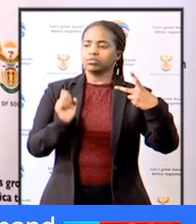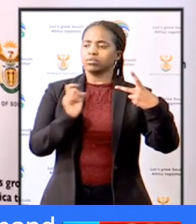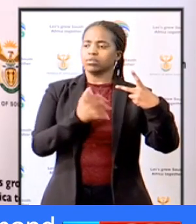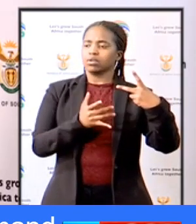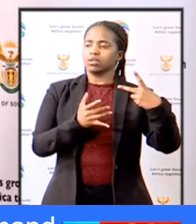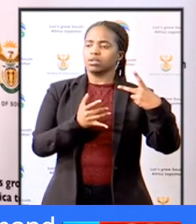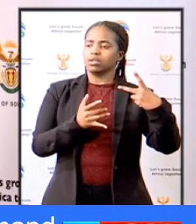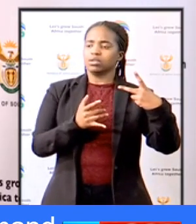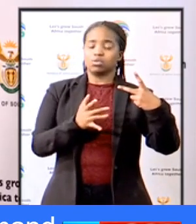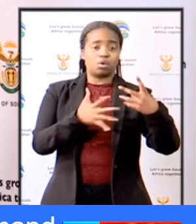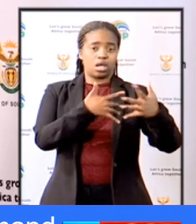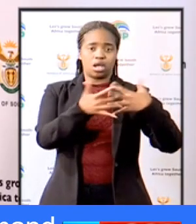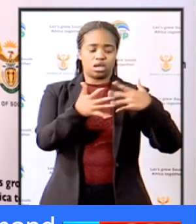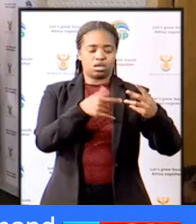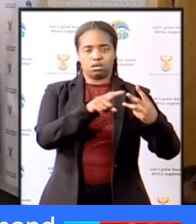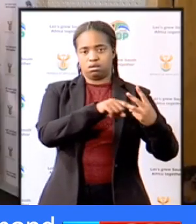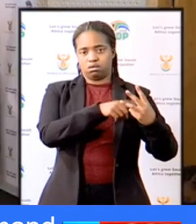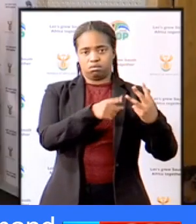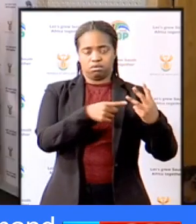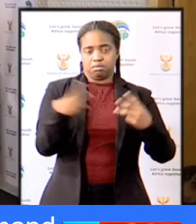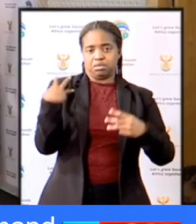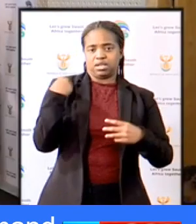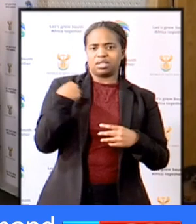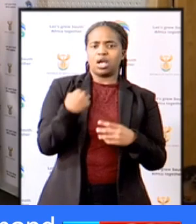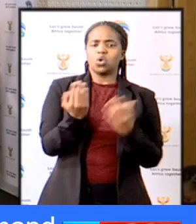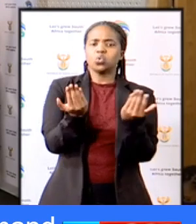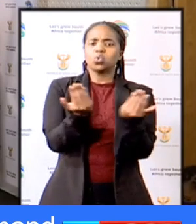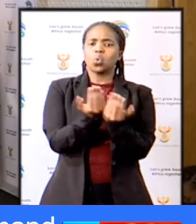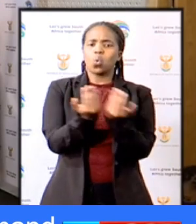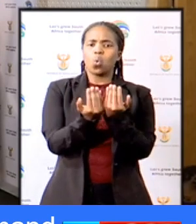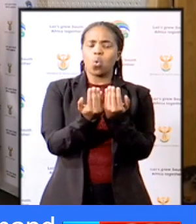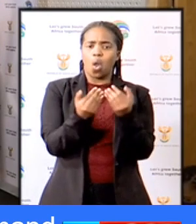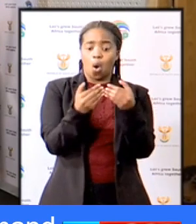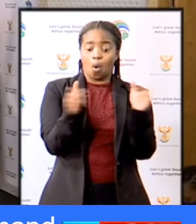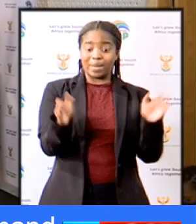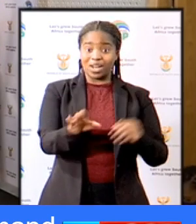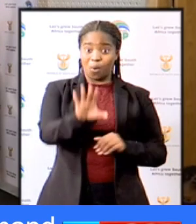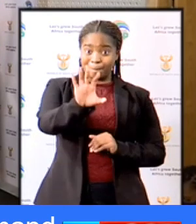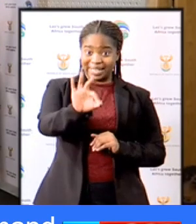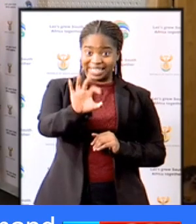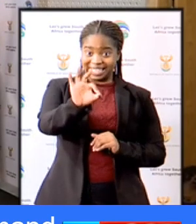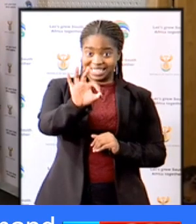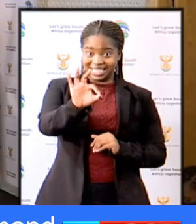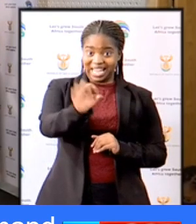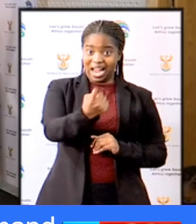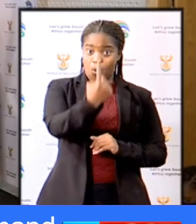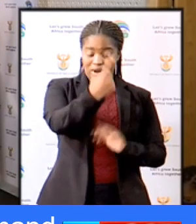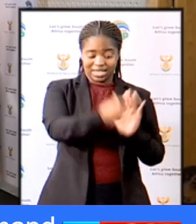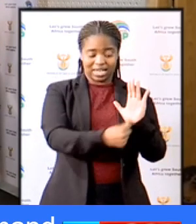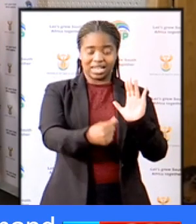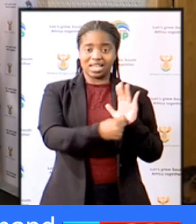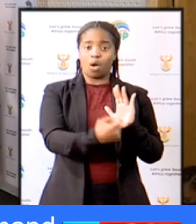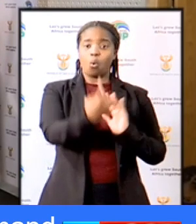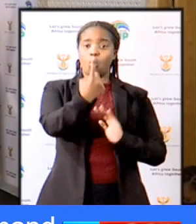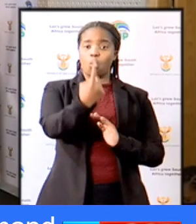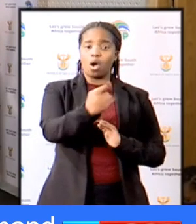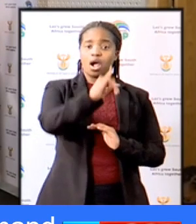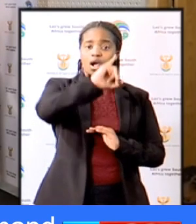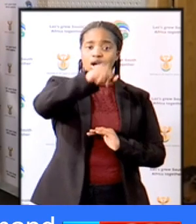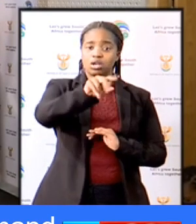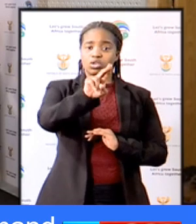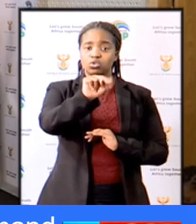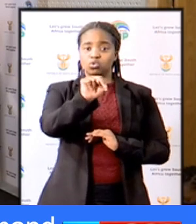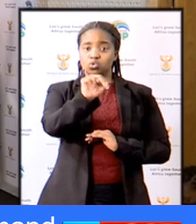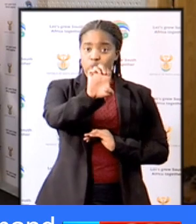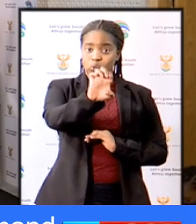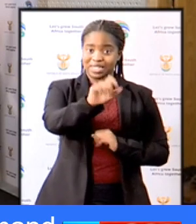to any minister, with the schools reopening on Monday, the 1st of June, considering